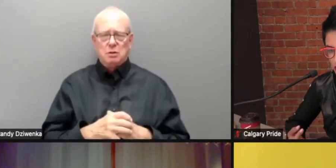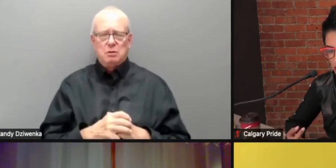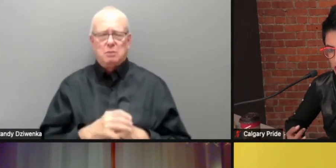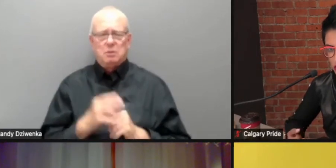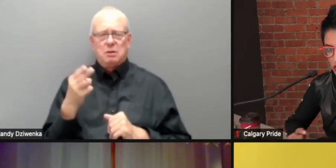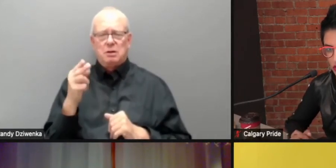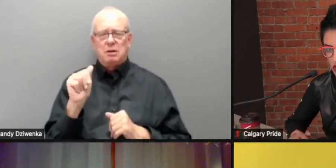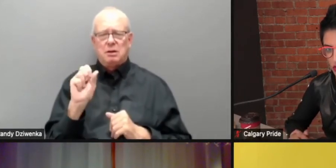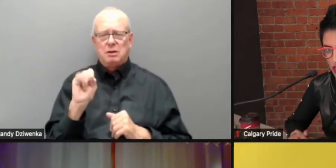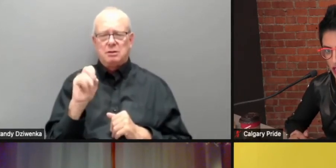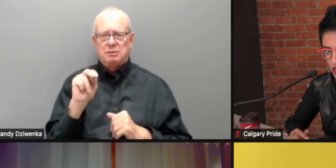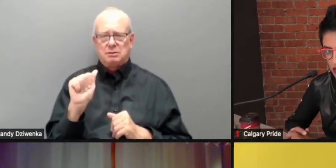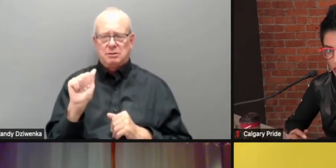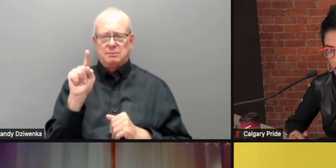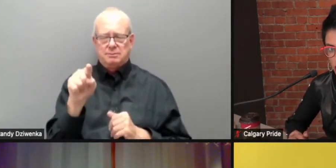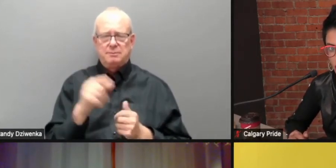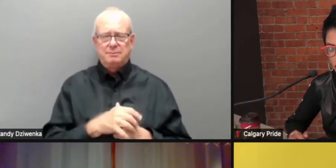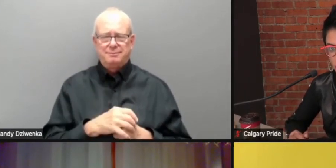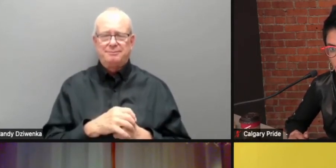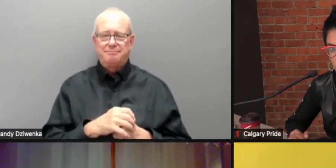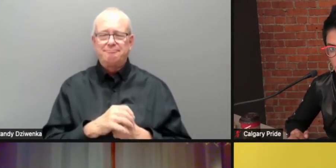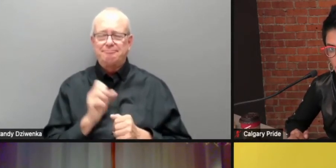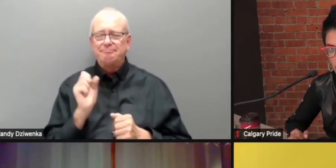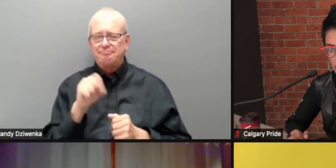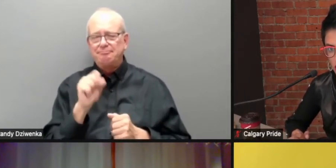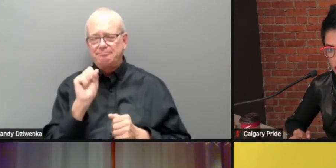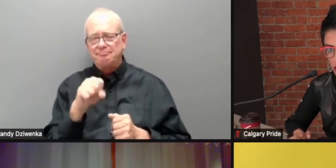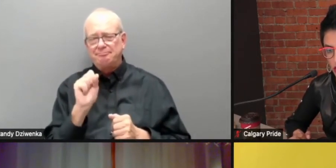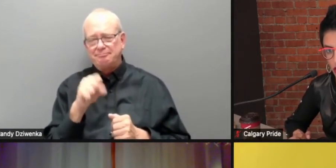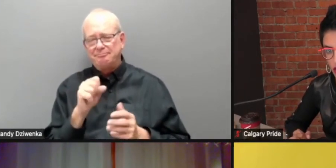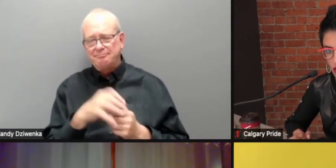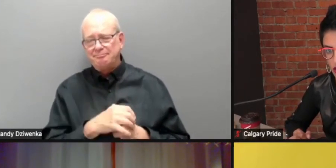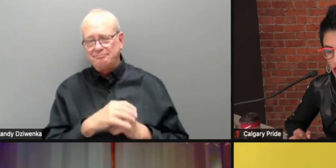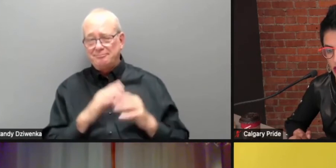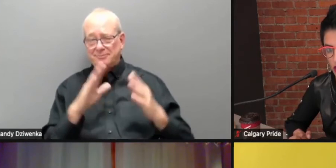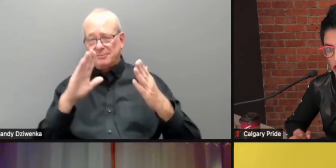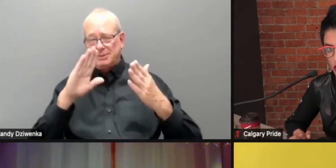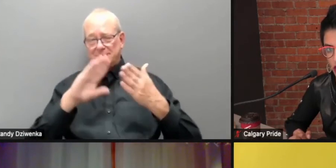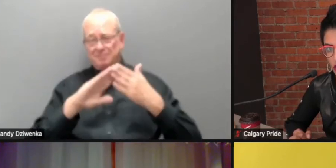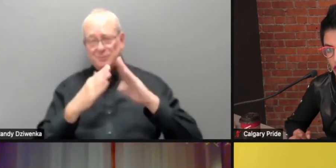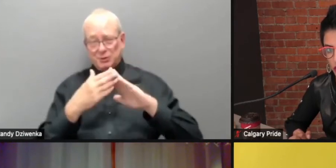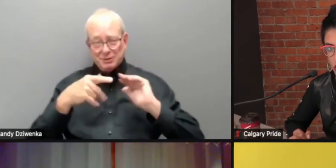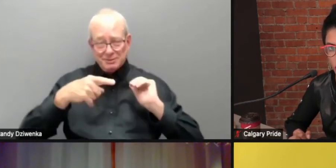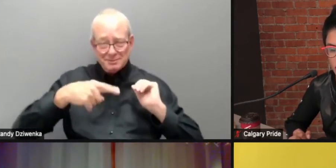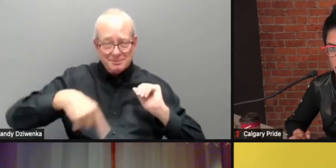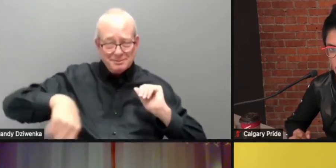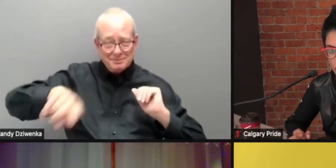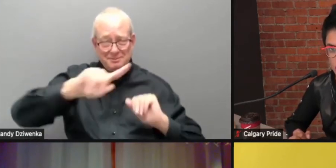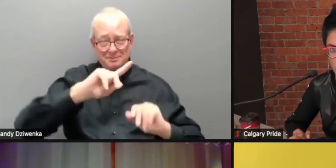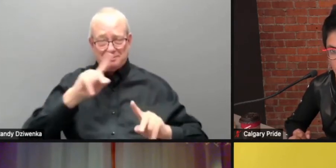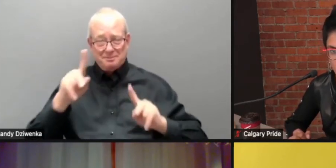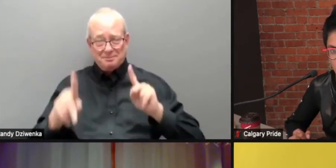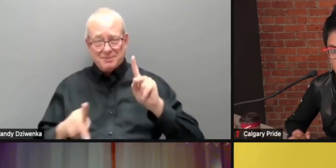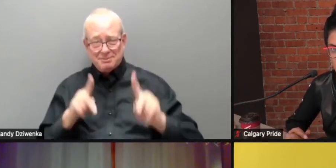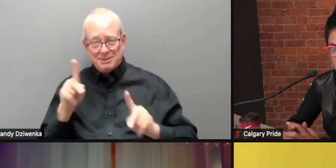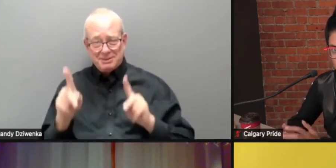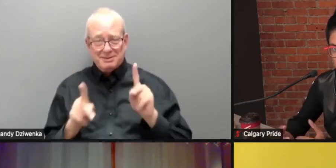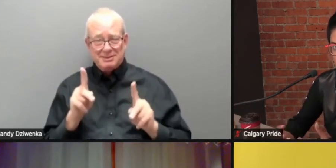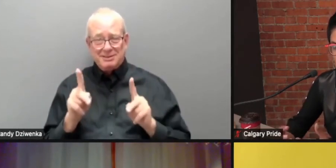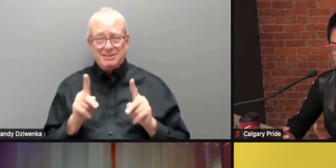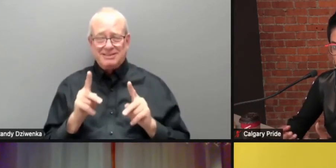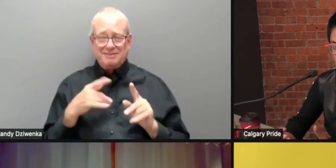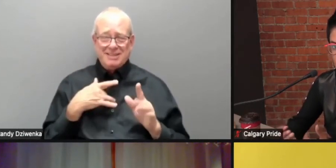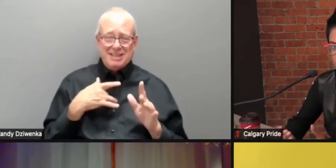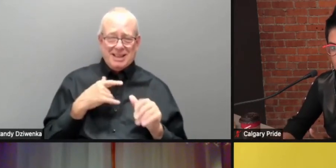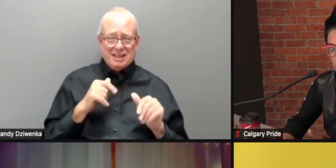I think sometimes there's also at a community level, there can be hesitation on not knowing what step to take, and that